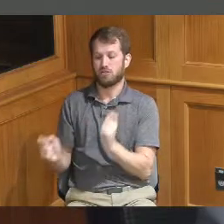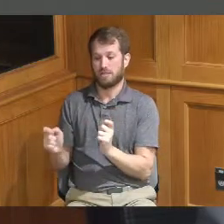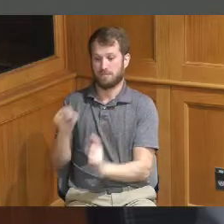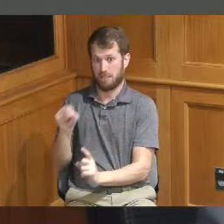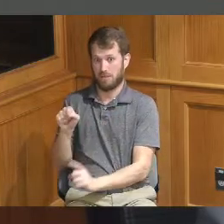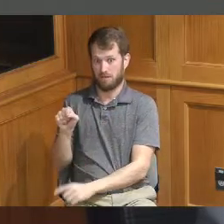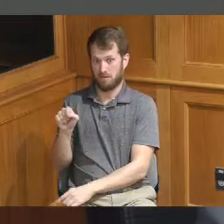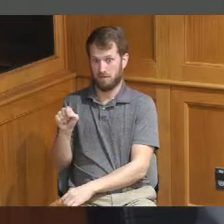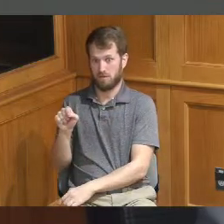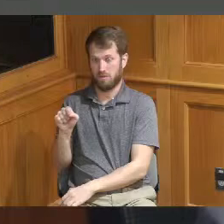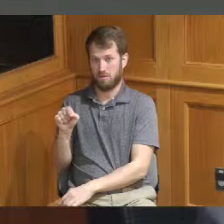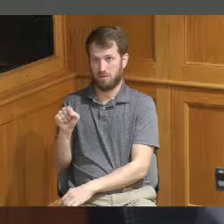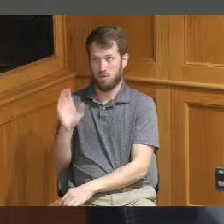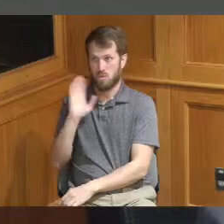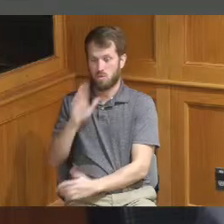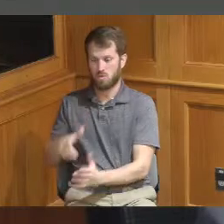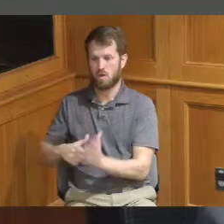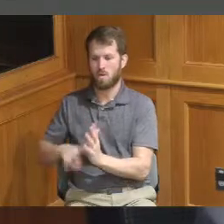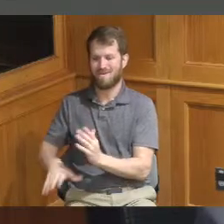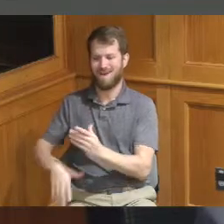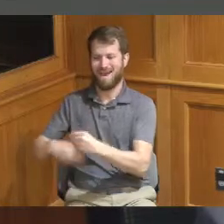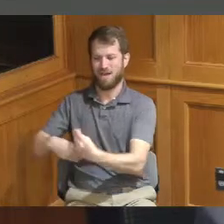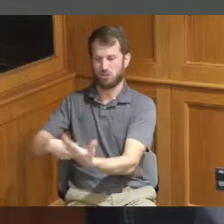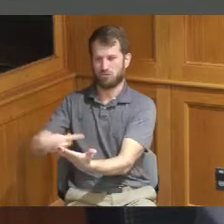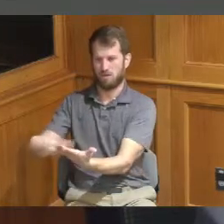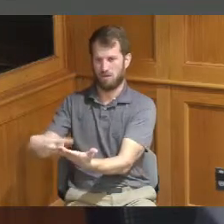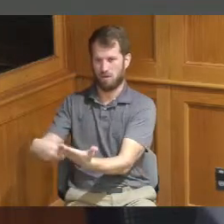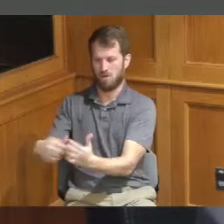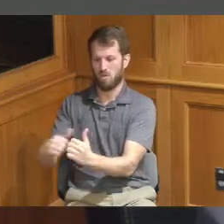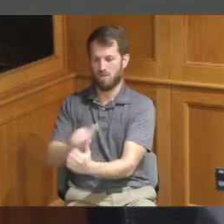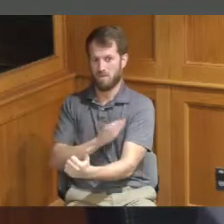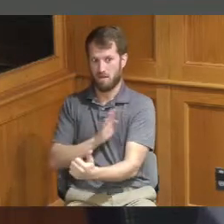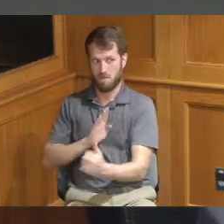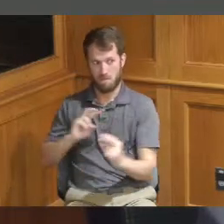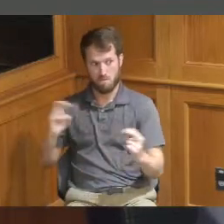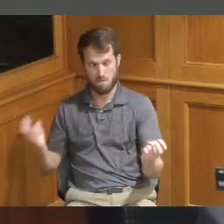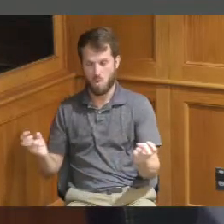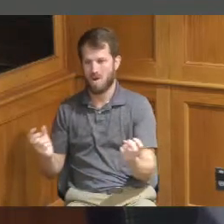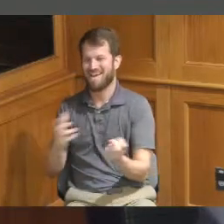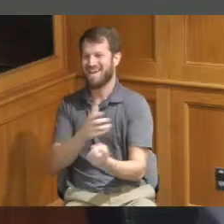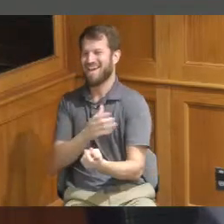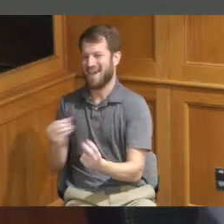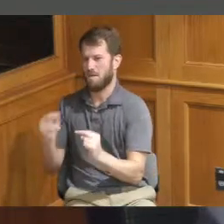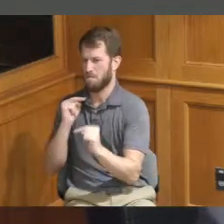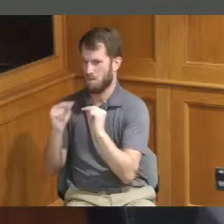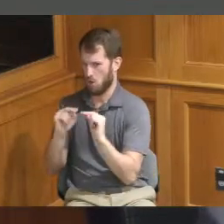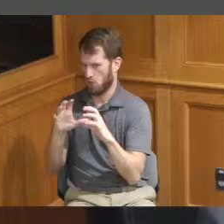would necessitate an additional conversation with the board and with the bargaining unit.